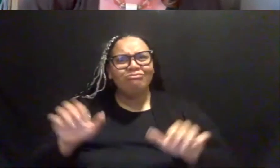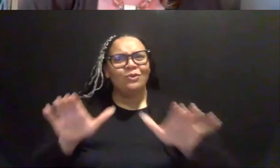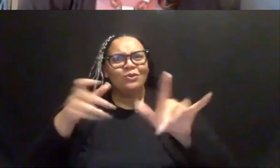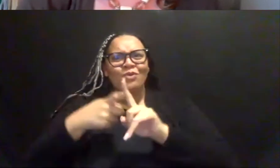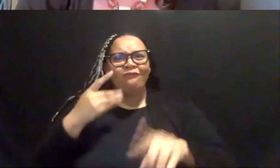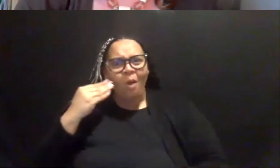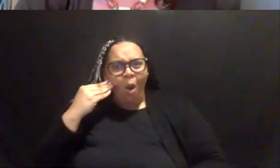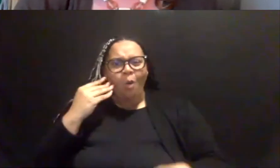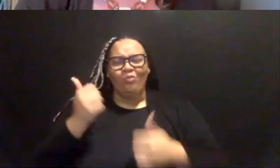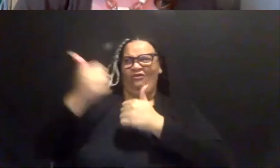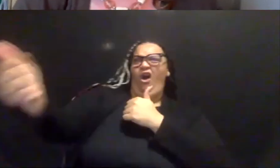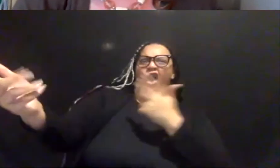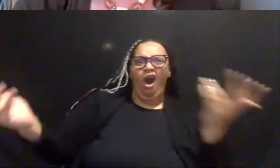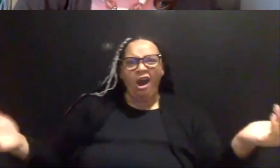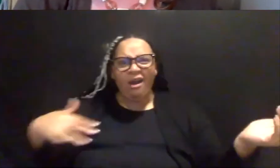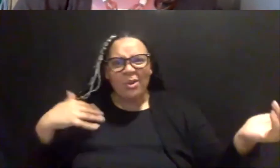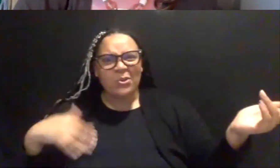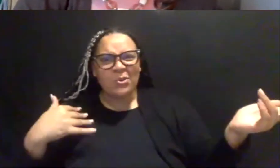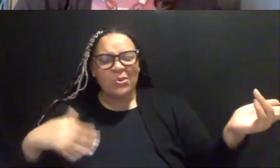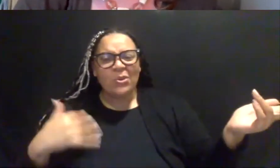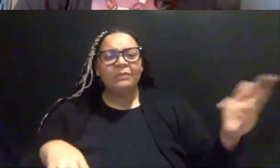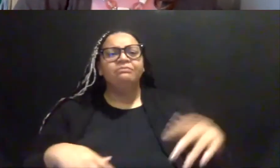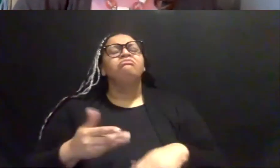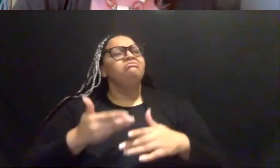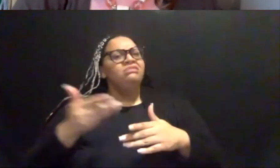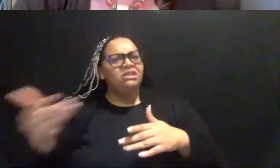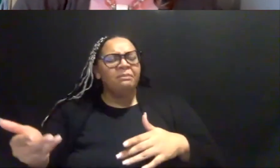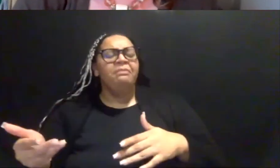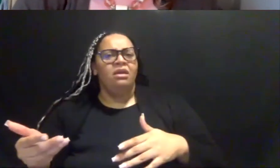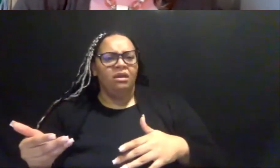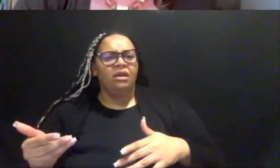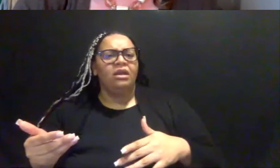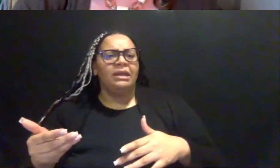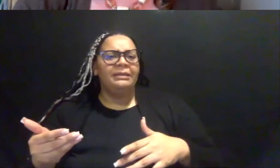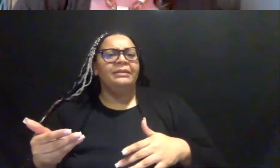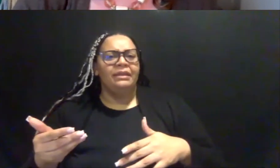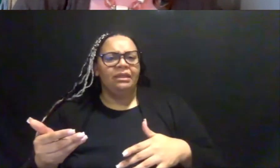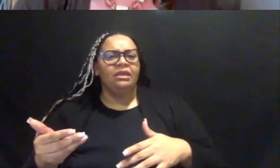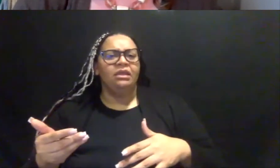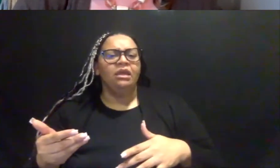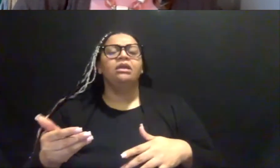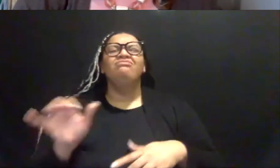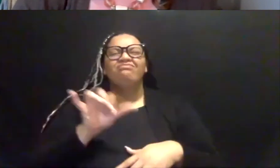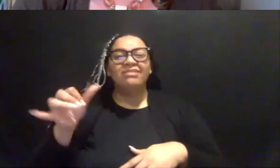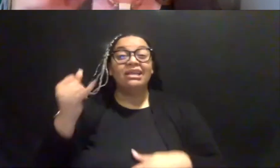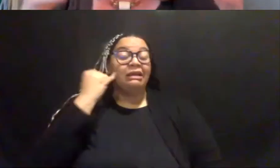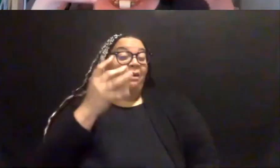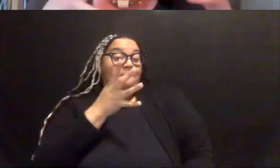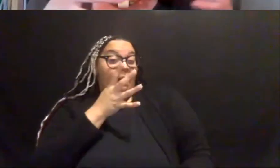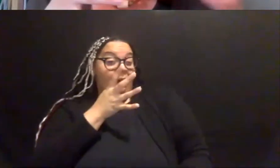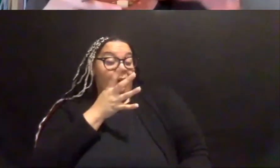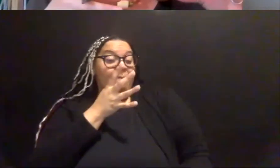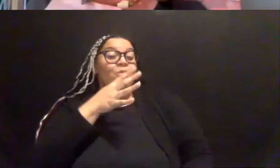And yeah, is there anything that would be indicative then of whether a mom would choose to kind